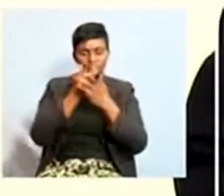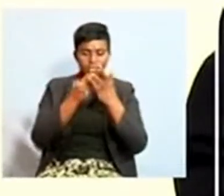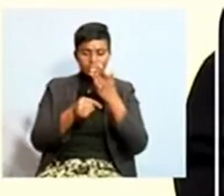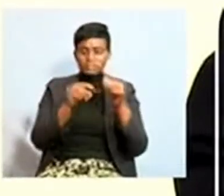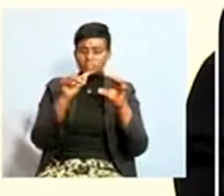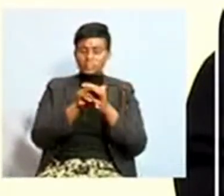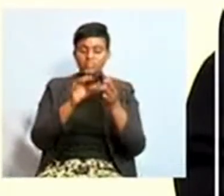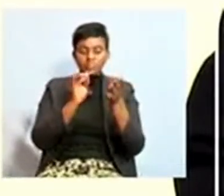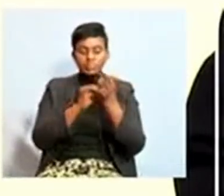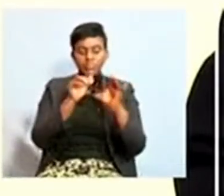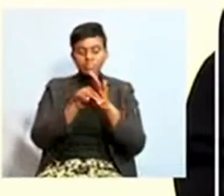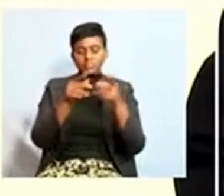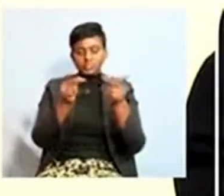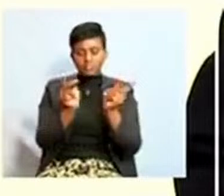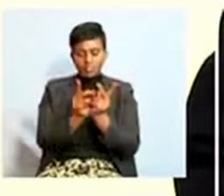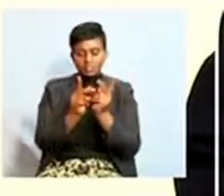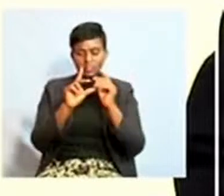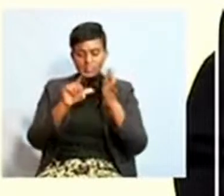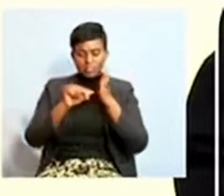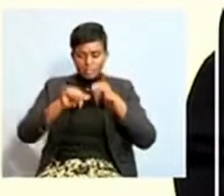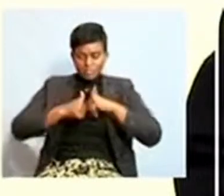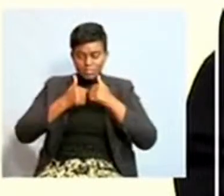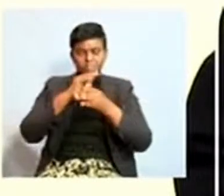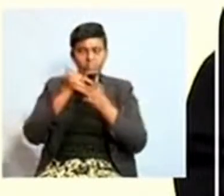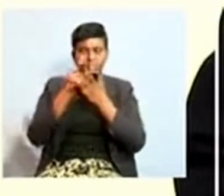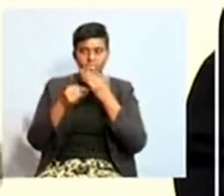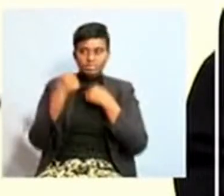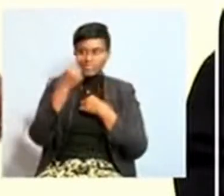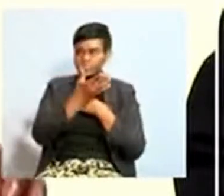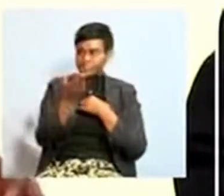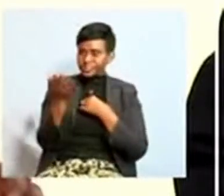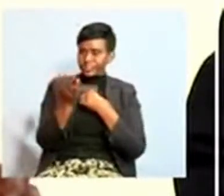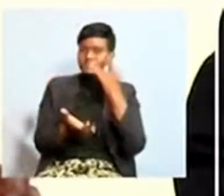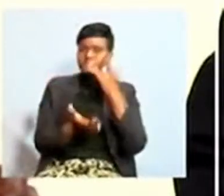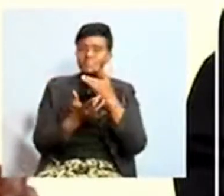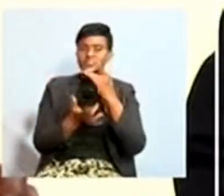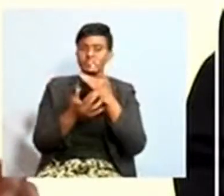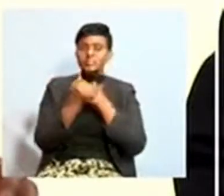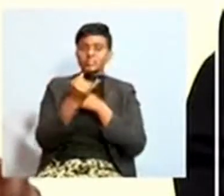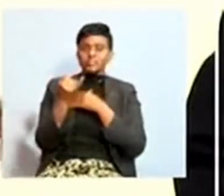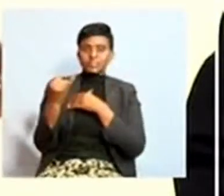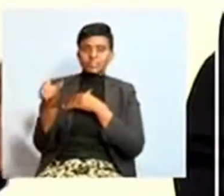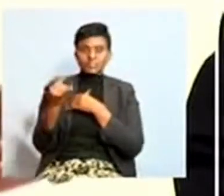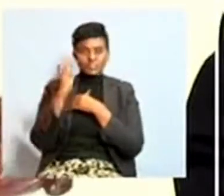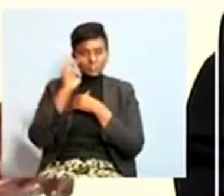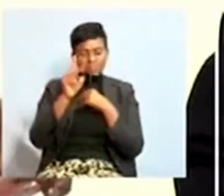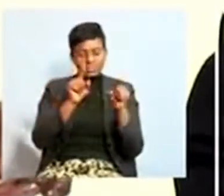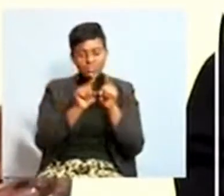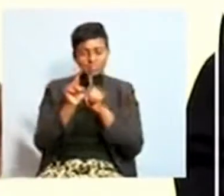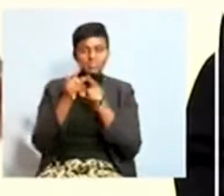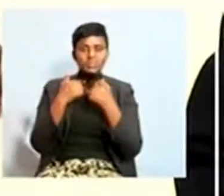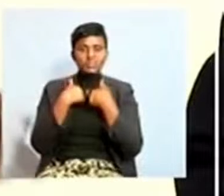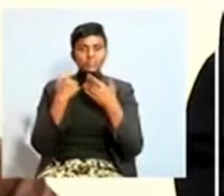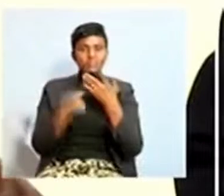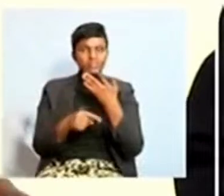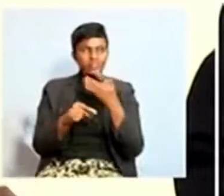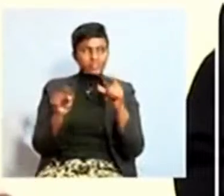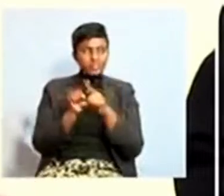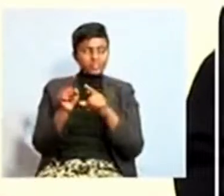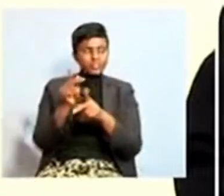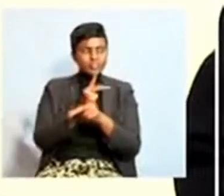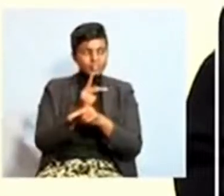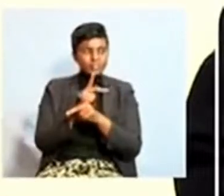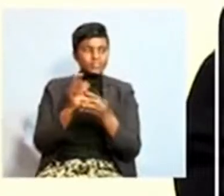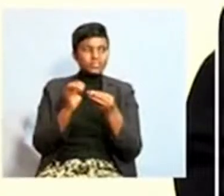place, then our assumption is that those technical issues will also have been taken care